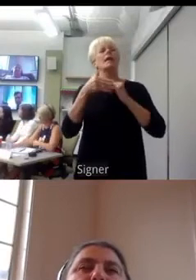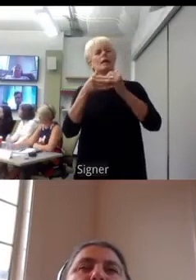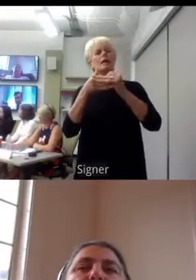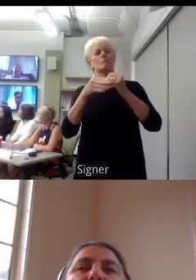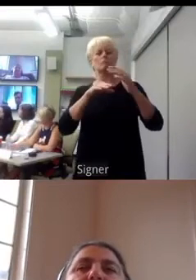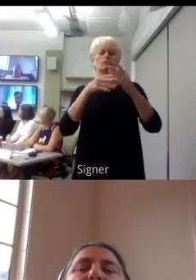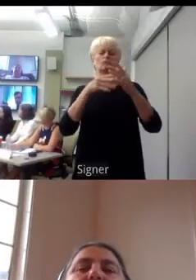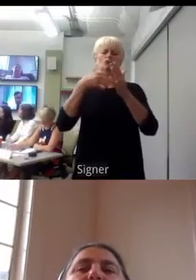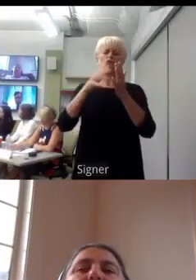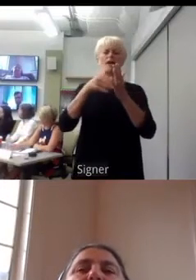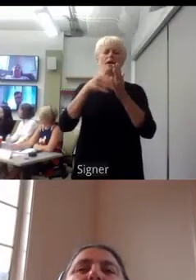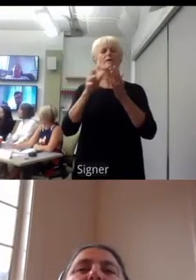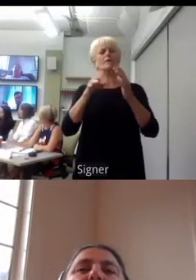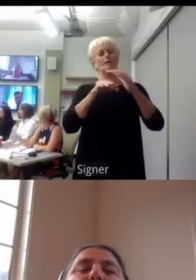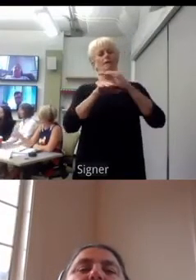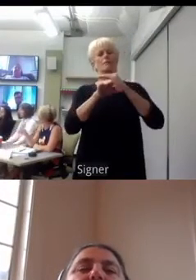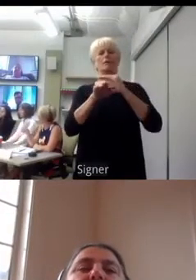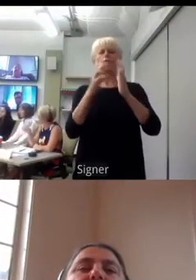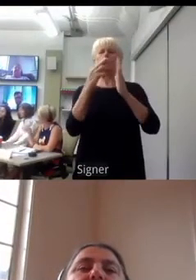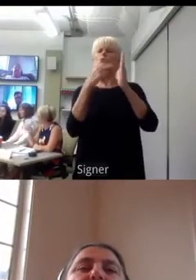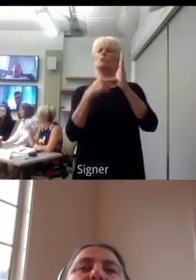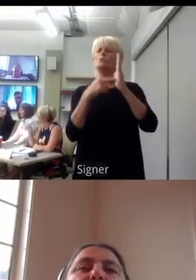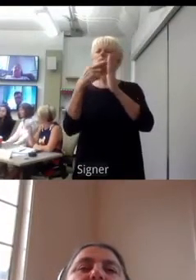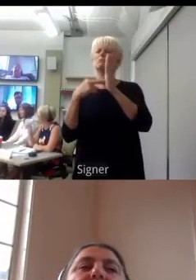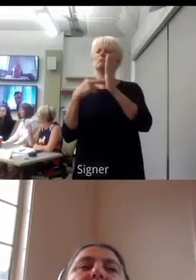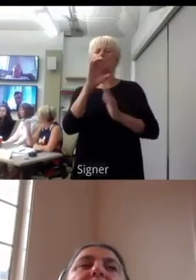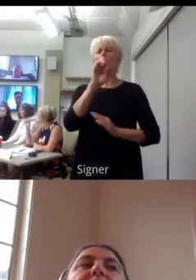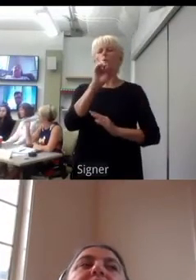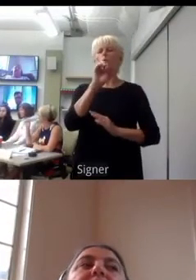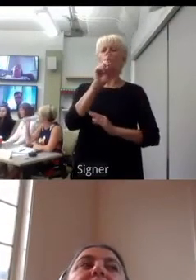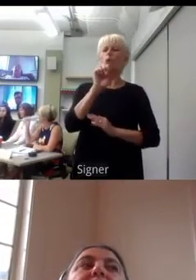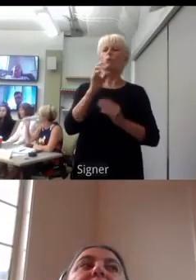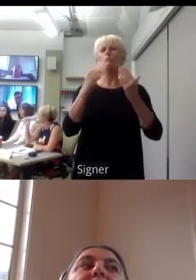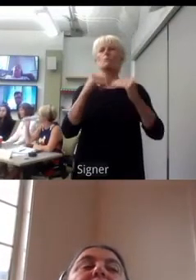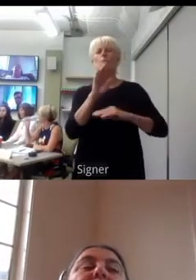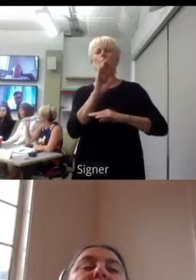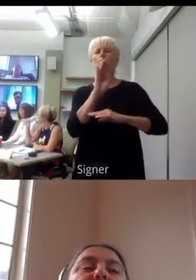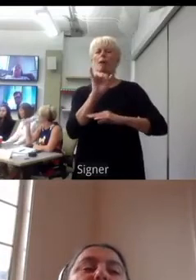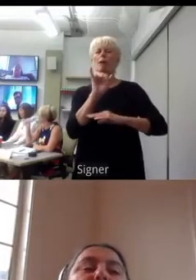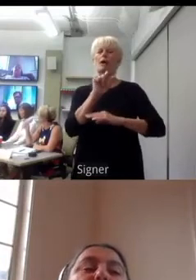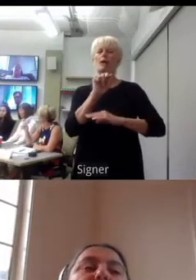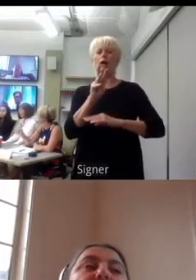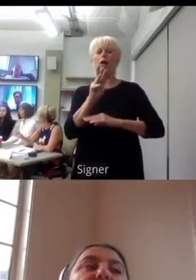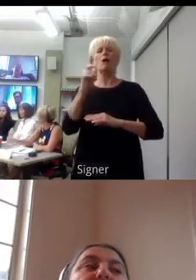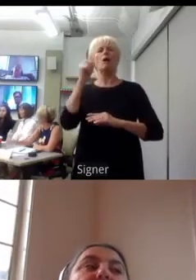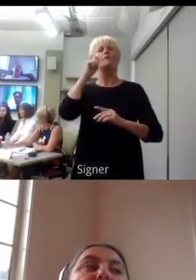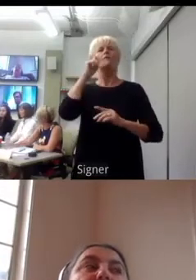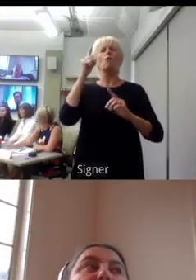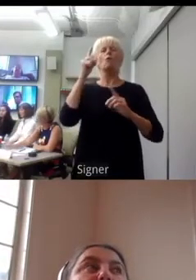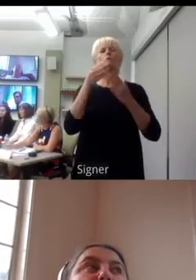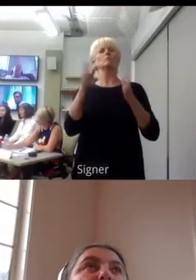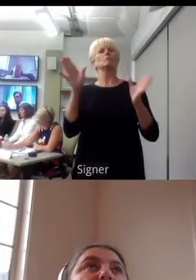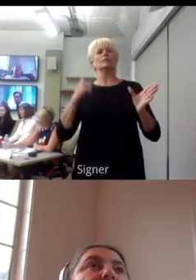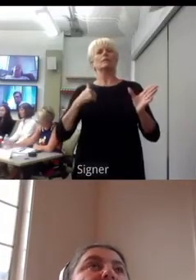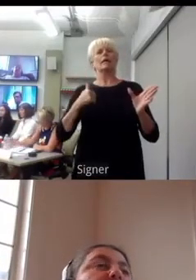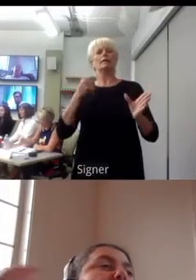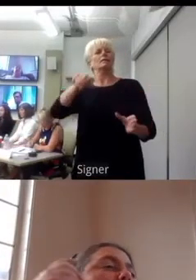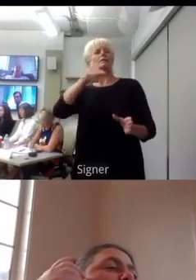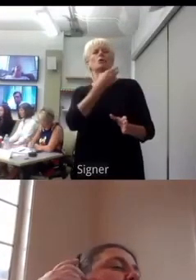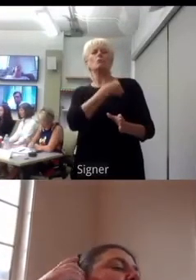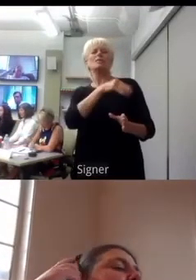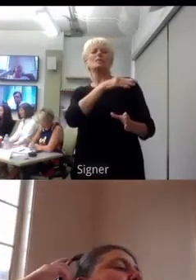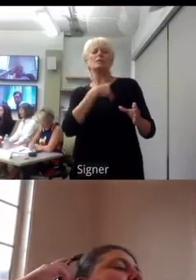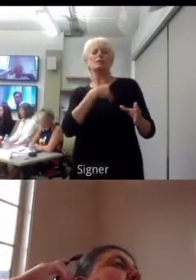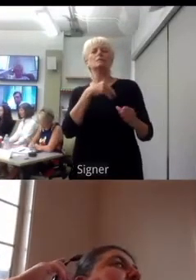codes or regulations or bylaws for some municipalities here in Canada. So very much in the front lines.